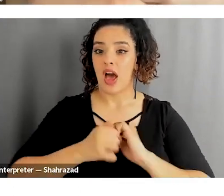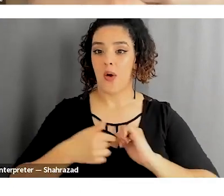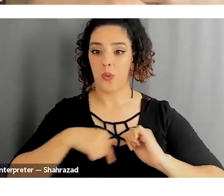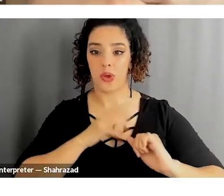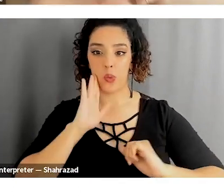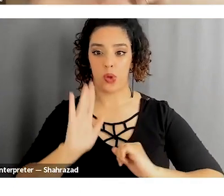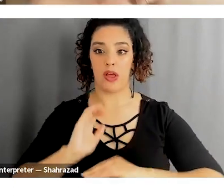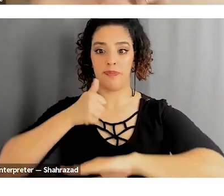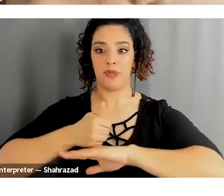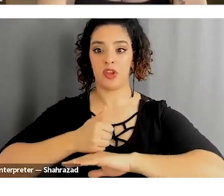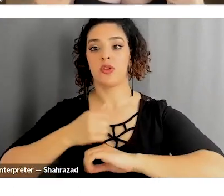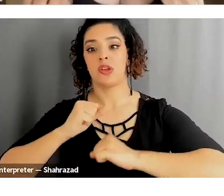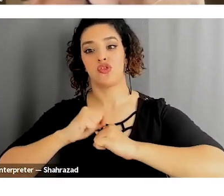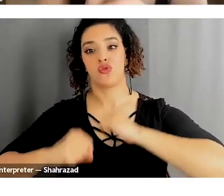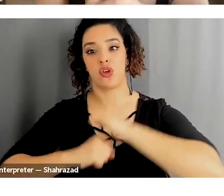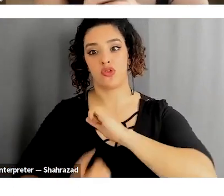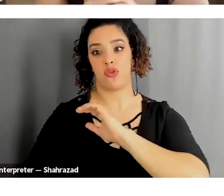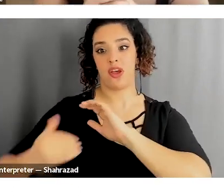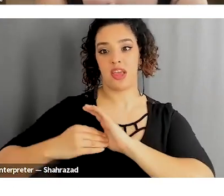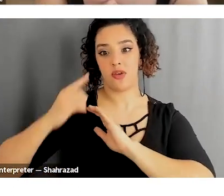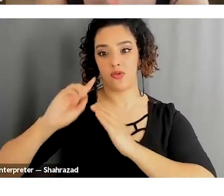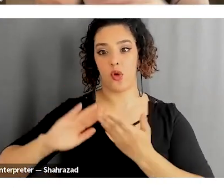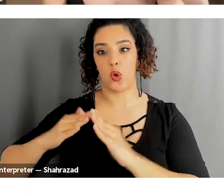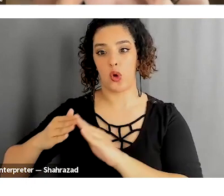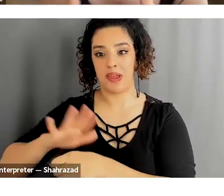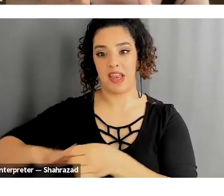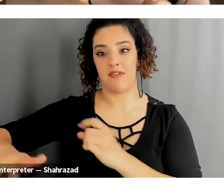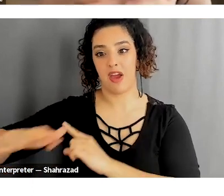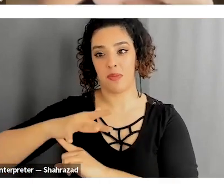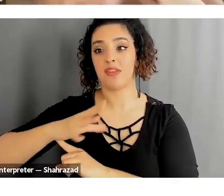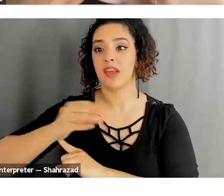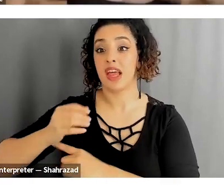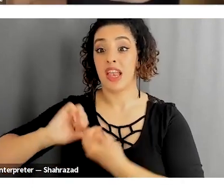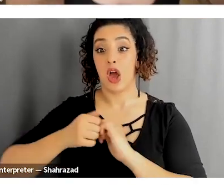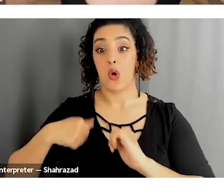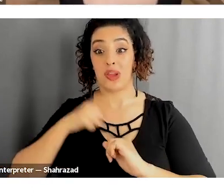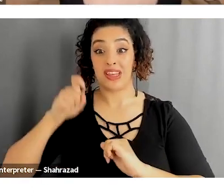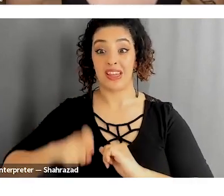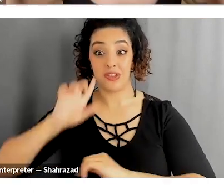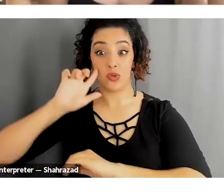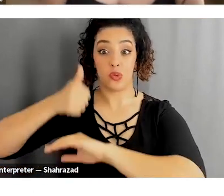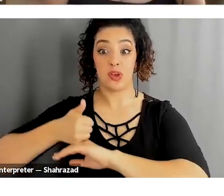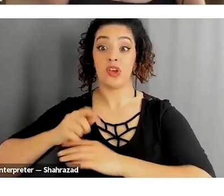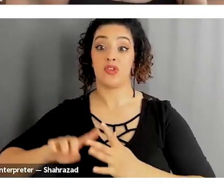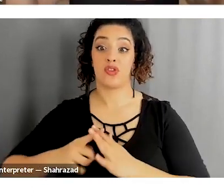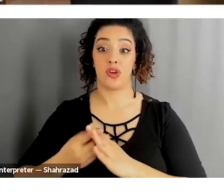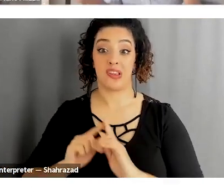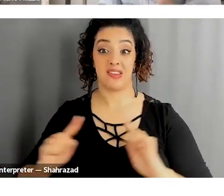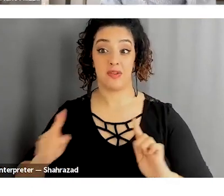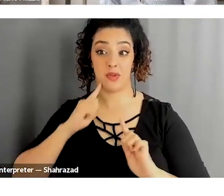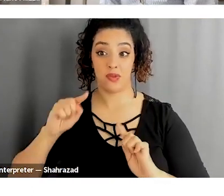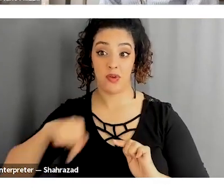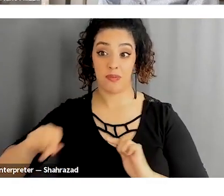environments, and the importance of thinking of projects like these. And in fact, these are new jobs. You're talking about new jobs. New